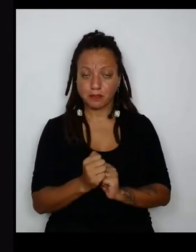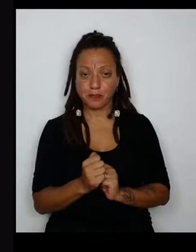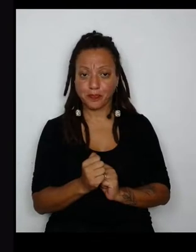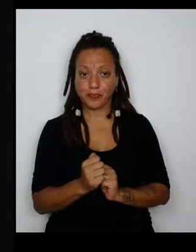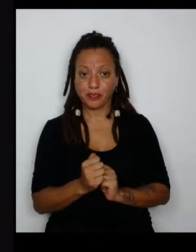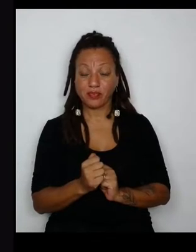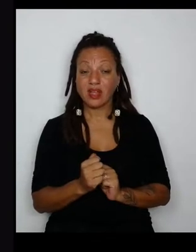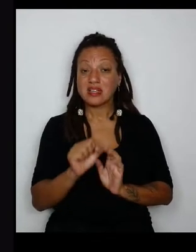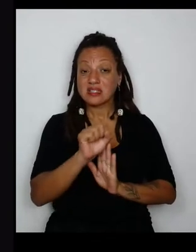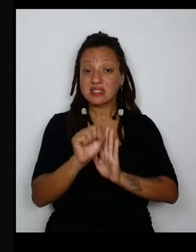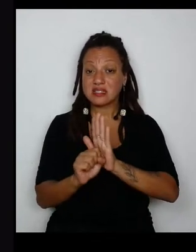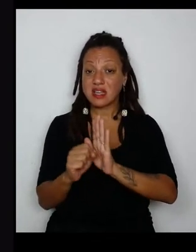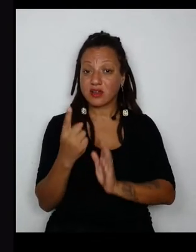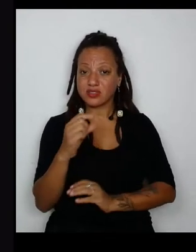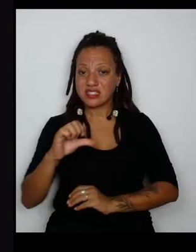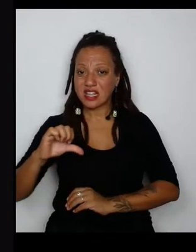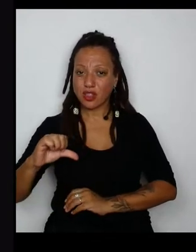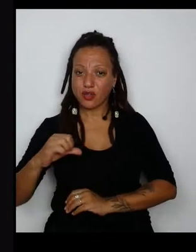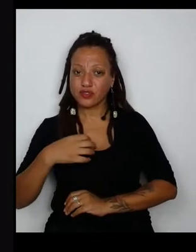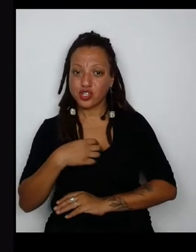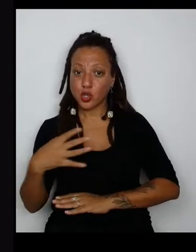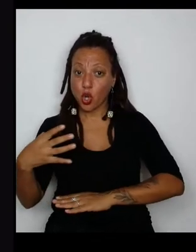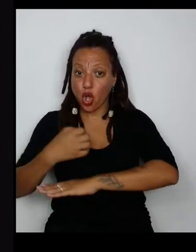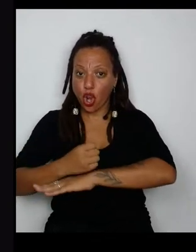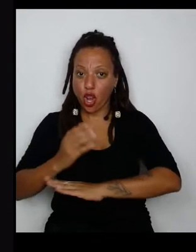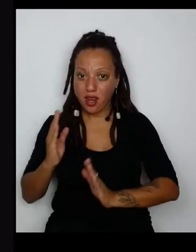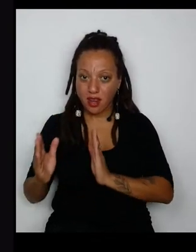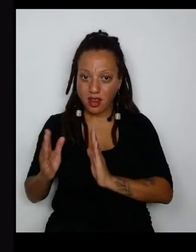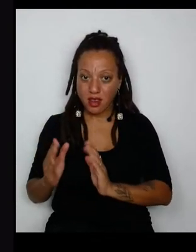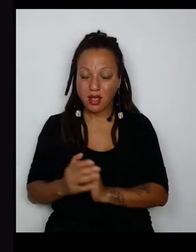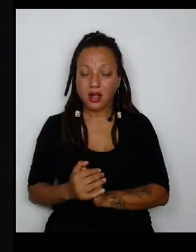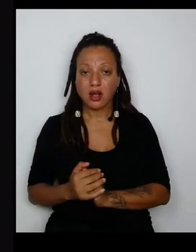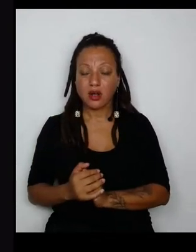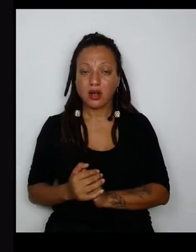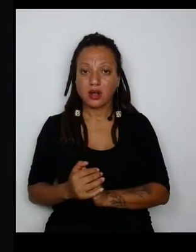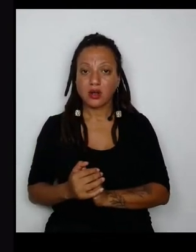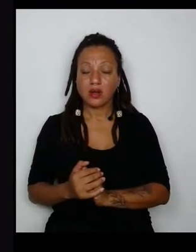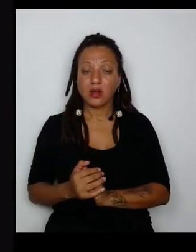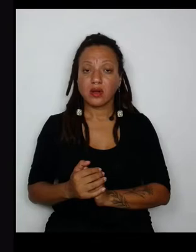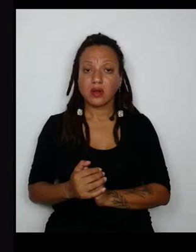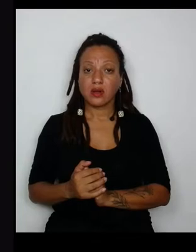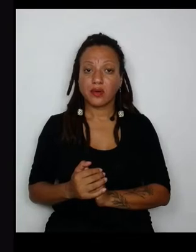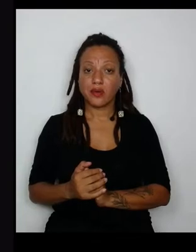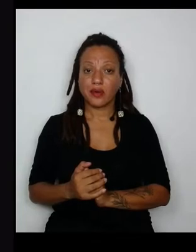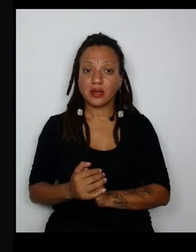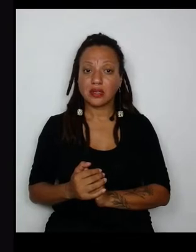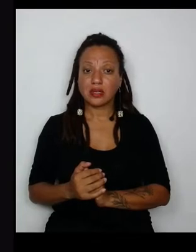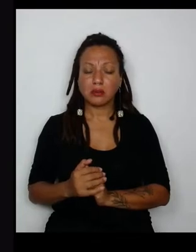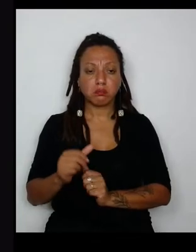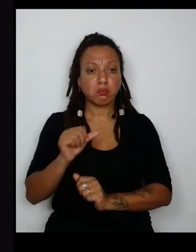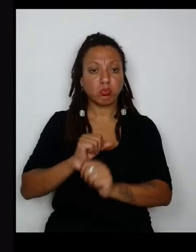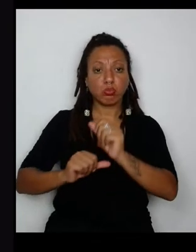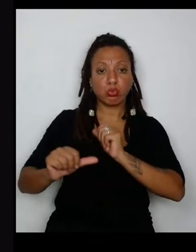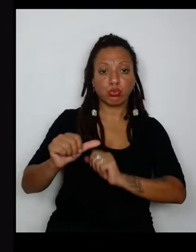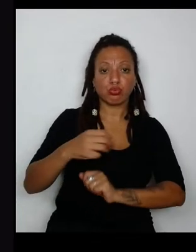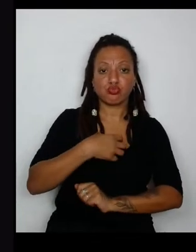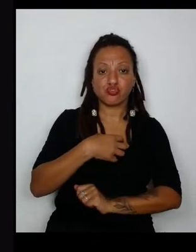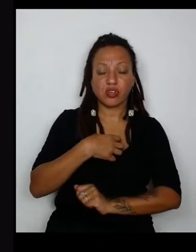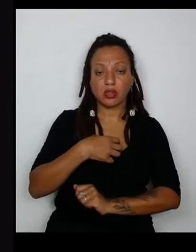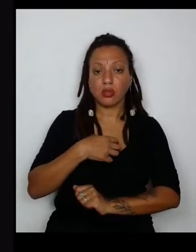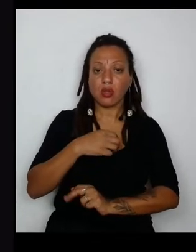phantasm she looks away from the viewer surveying her surroundings referencing postcard vistas of landscapes and natural